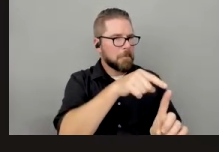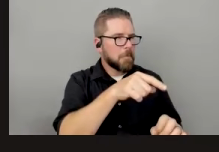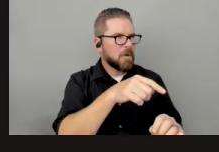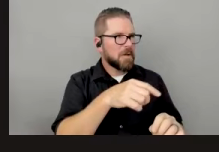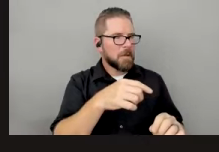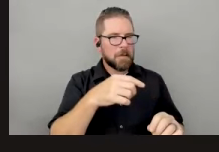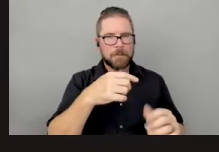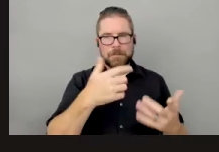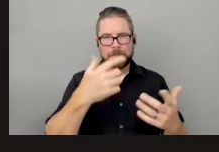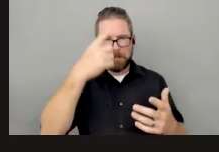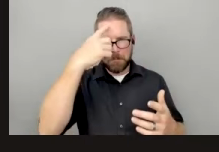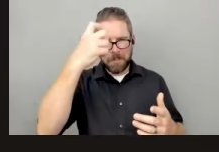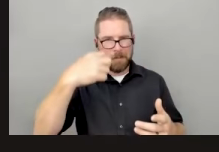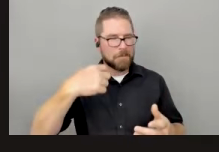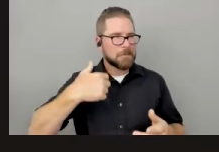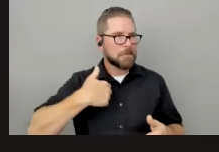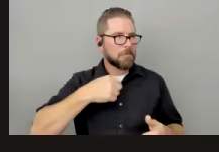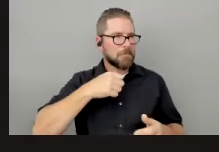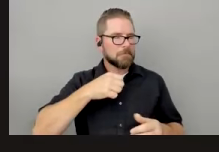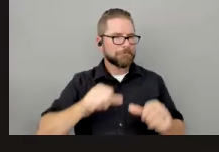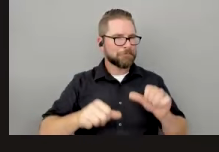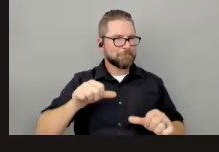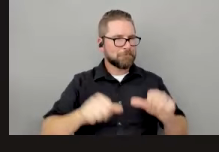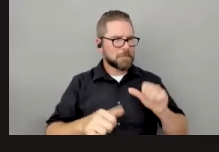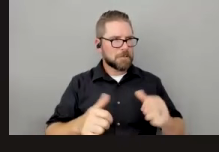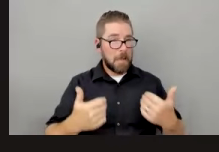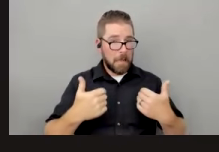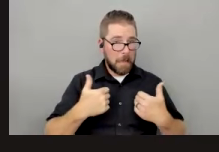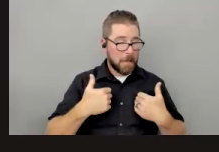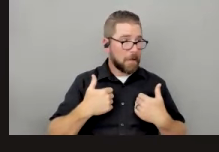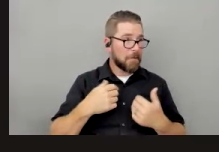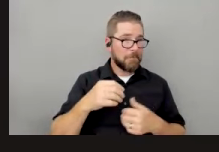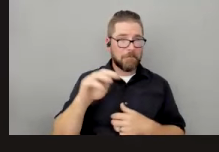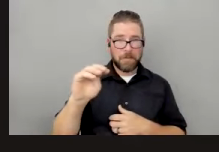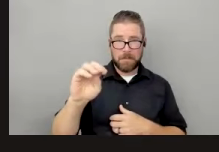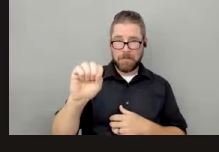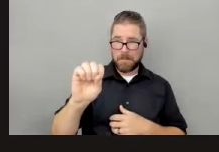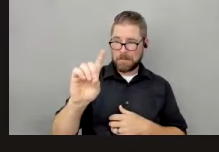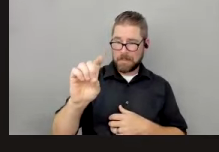already given out. I think that if there is, it's great, and they should